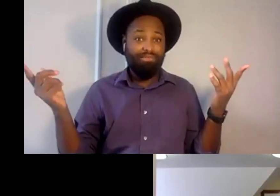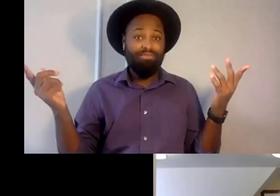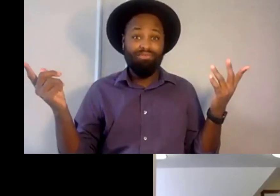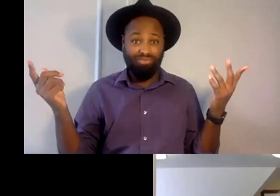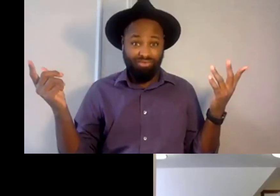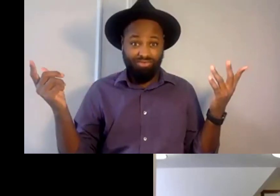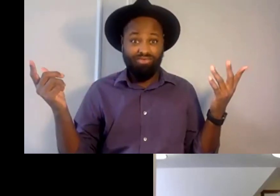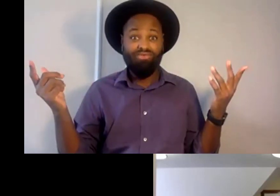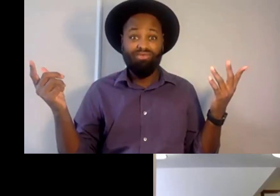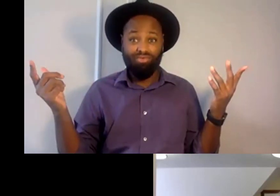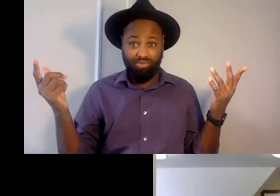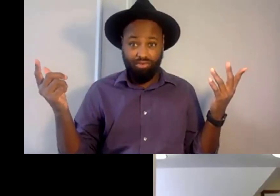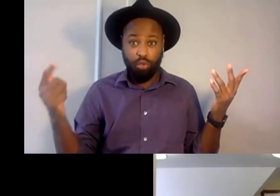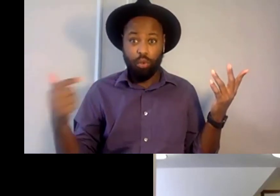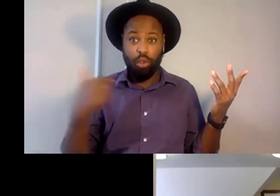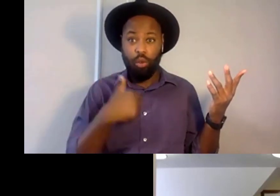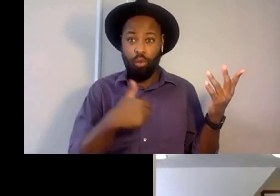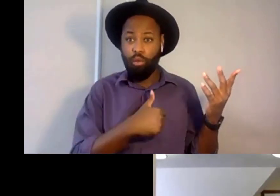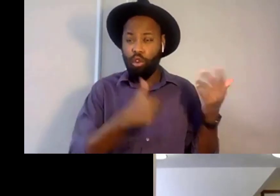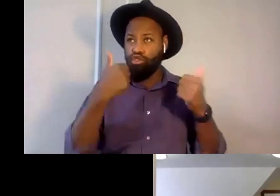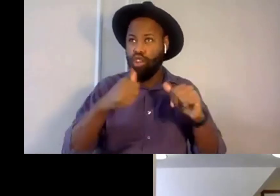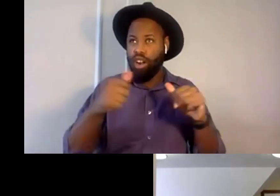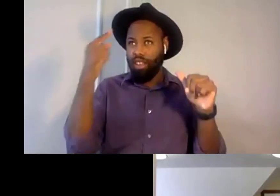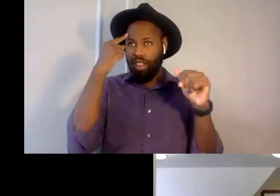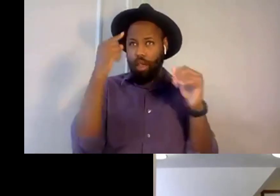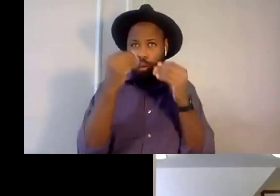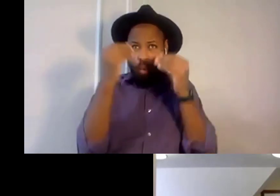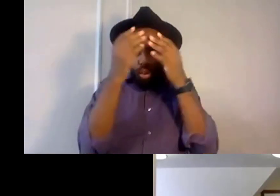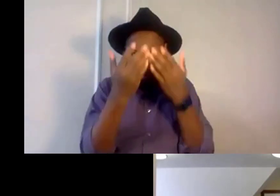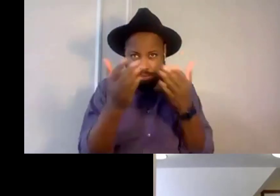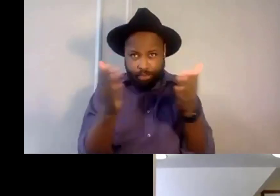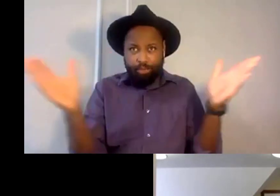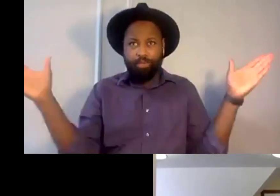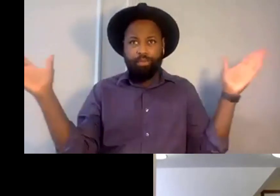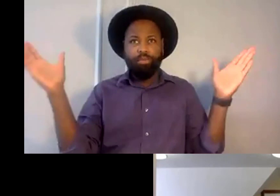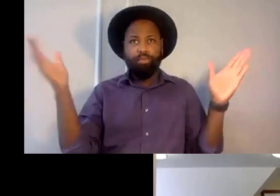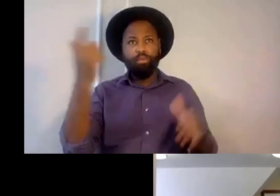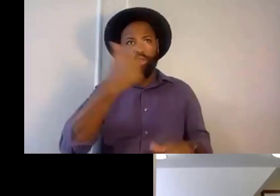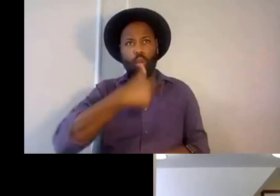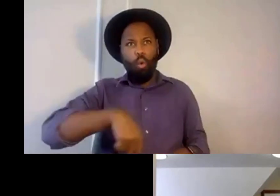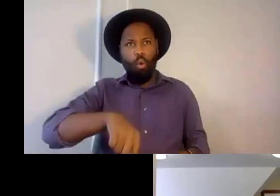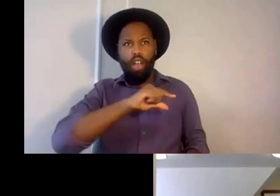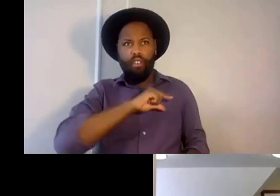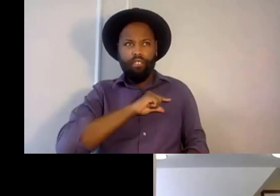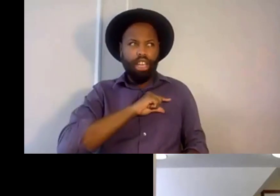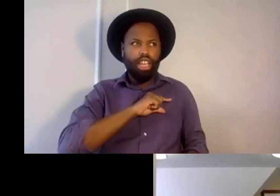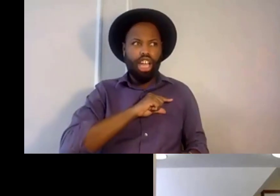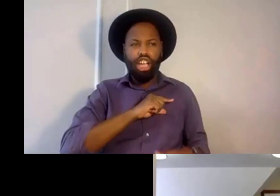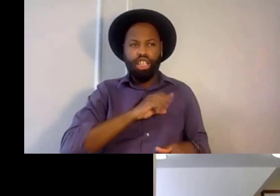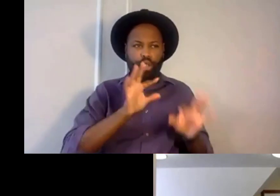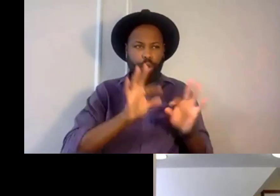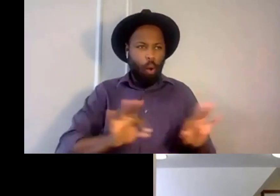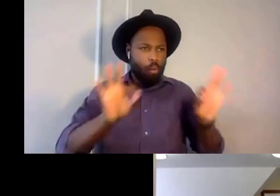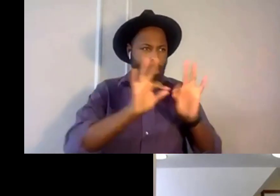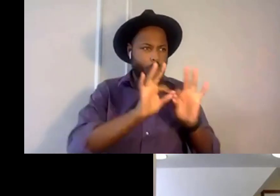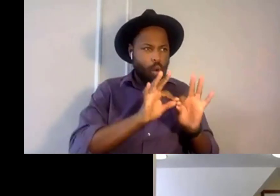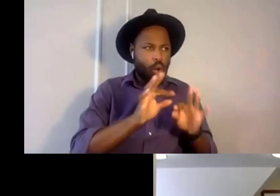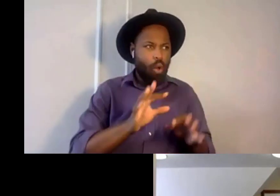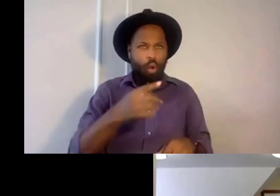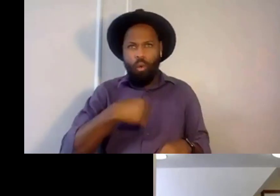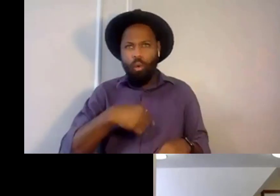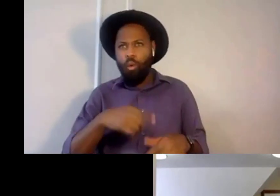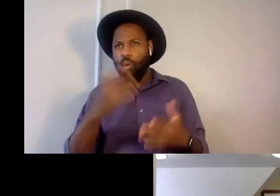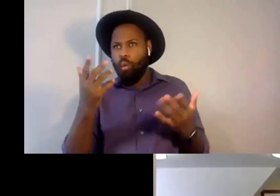to think more broadly about what qualifications really matter. And sometimes, to go back to